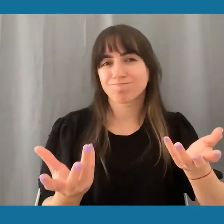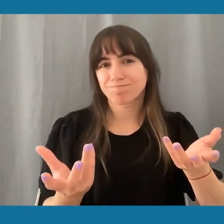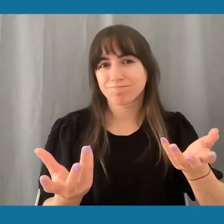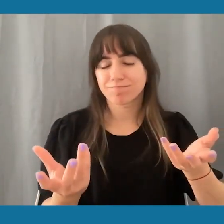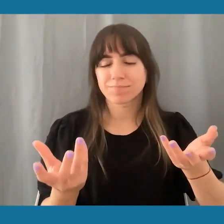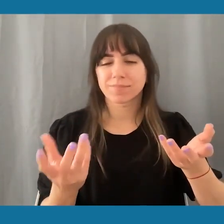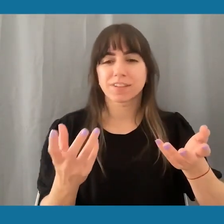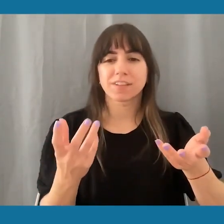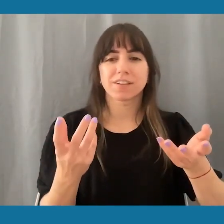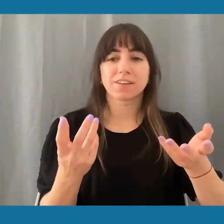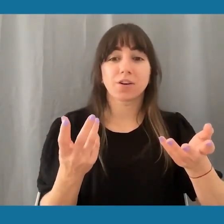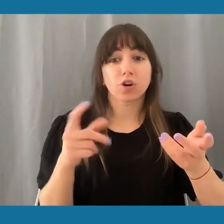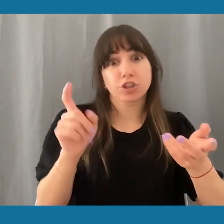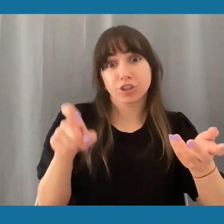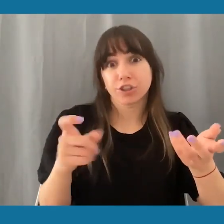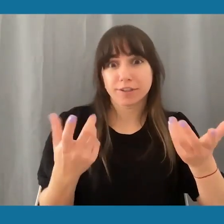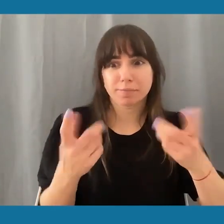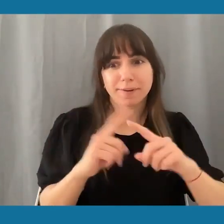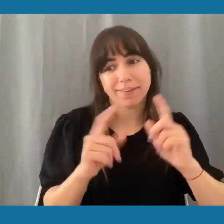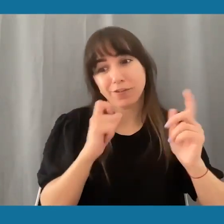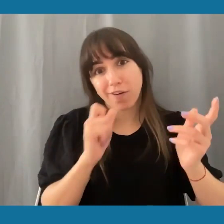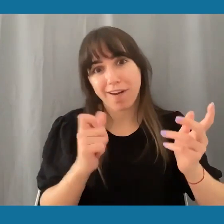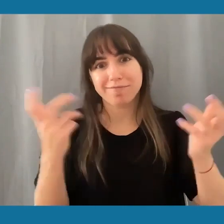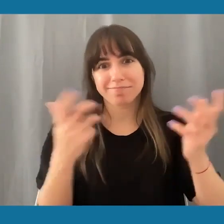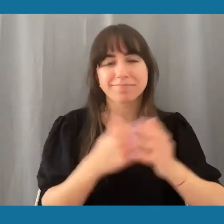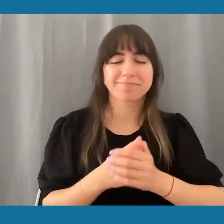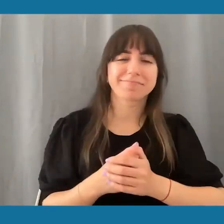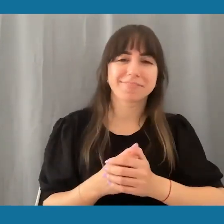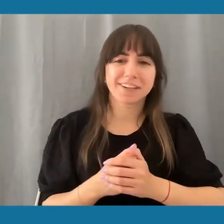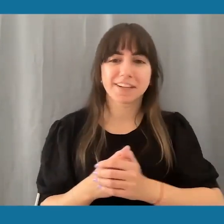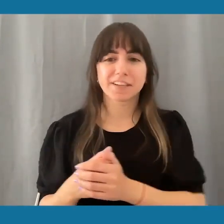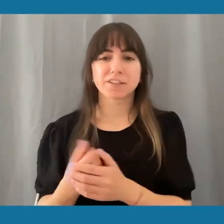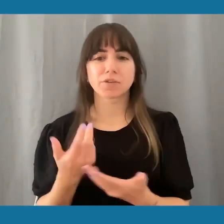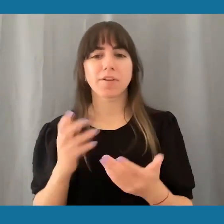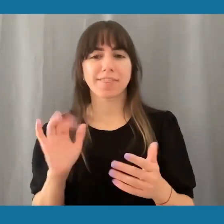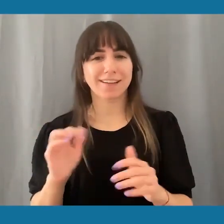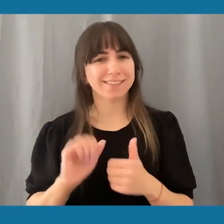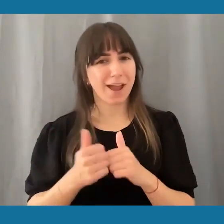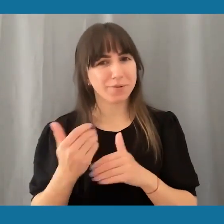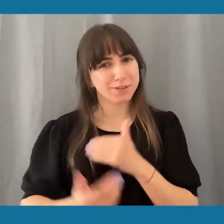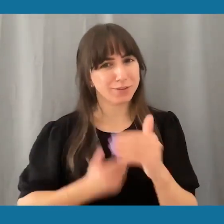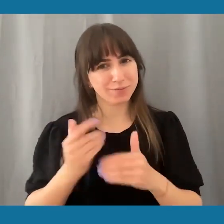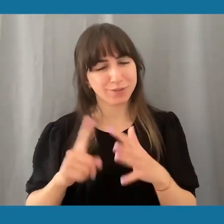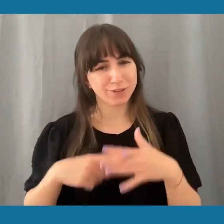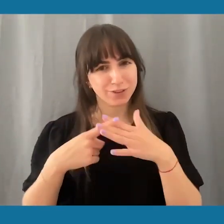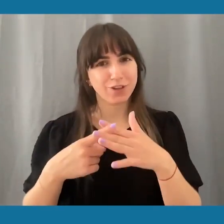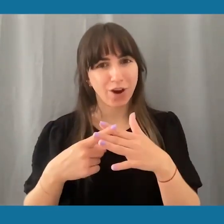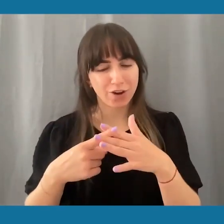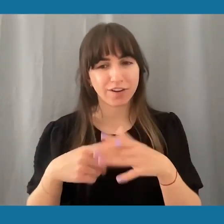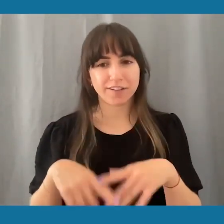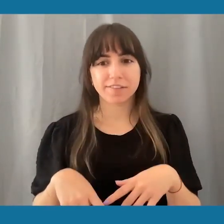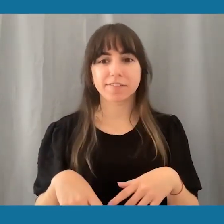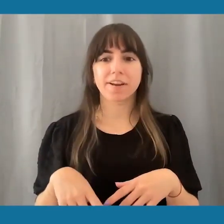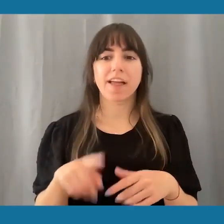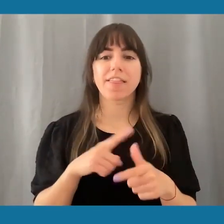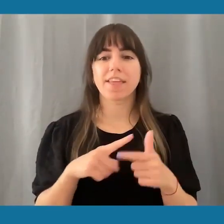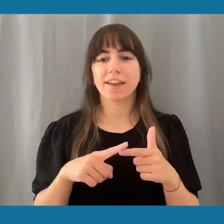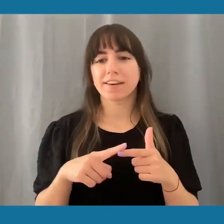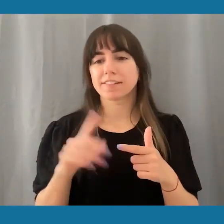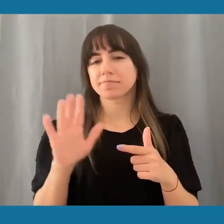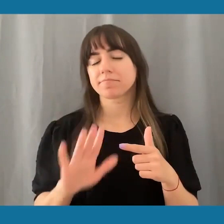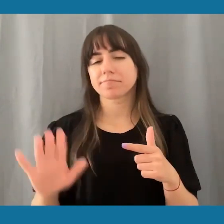Now, and about a year later is when I got involved and started my own group home business in Ocala,